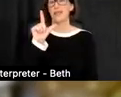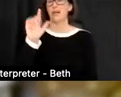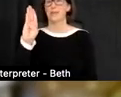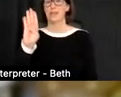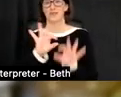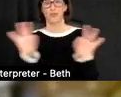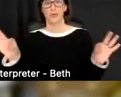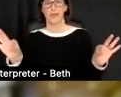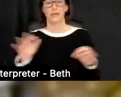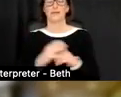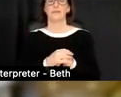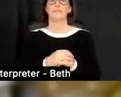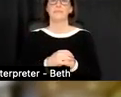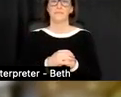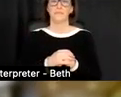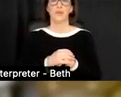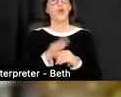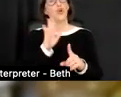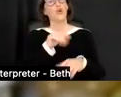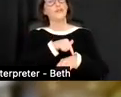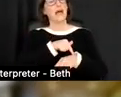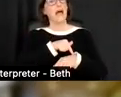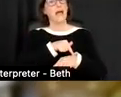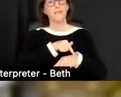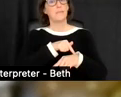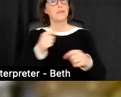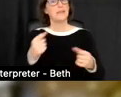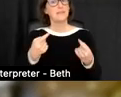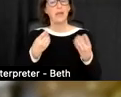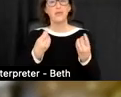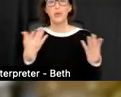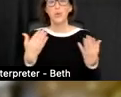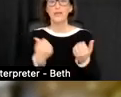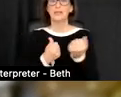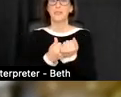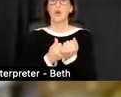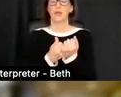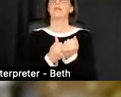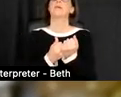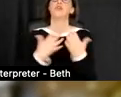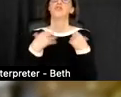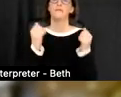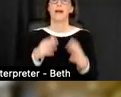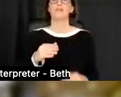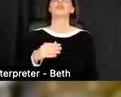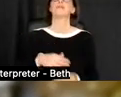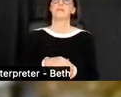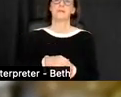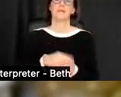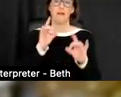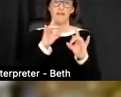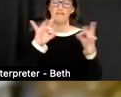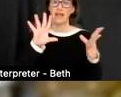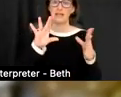In Musasa, her time is devoted to supporting survivors of GBV and also includes implementation